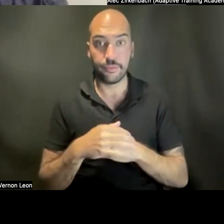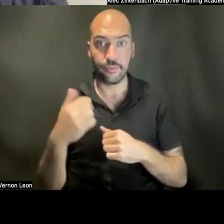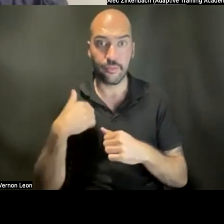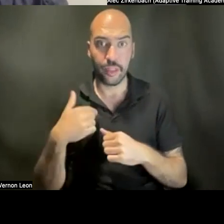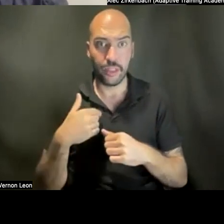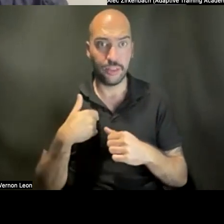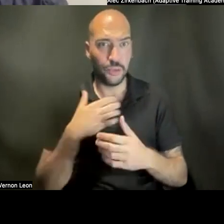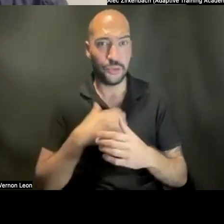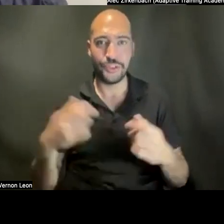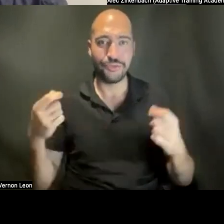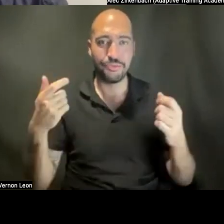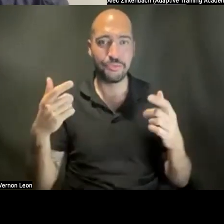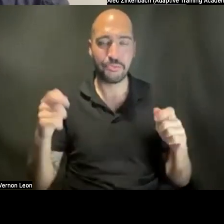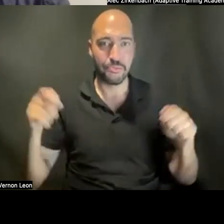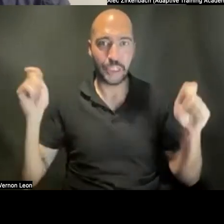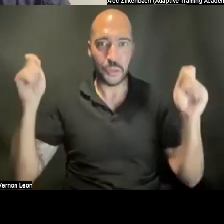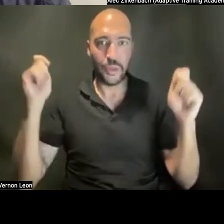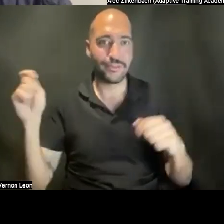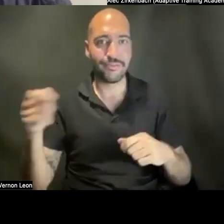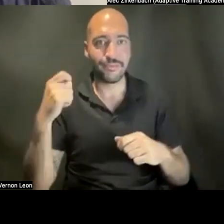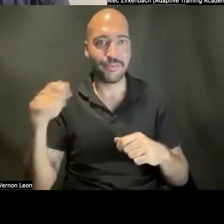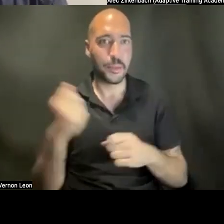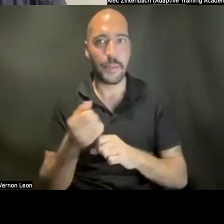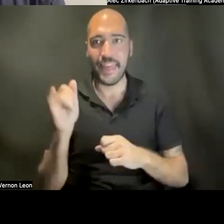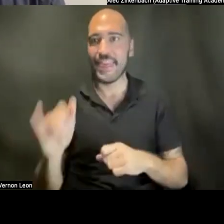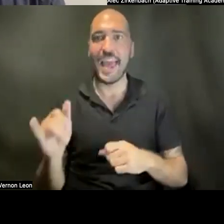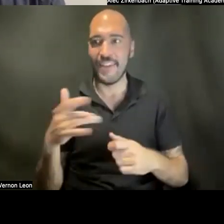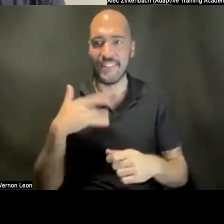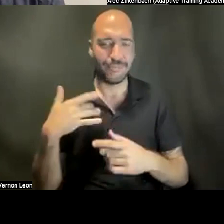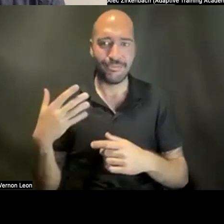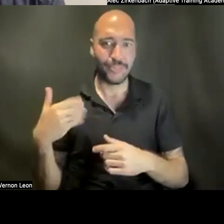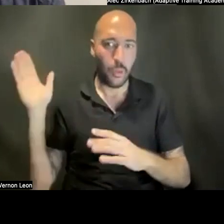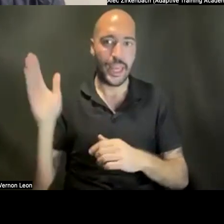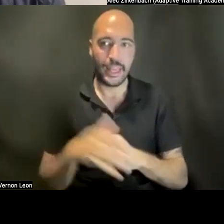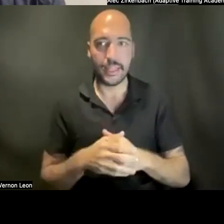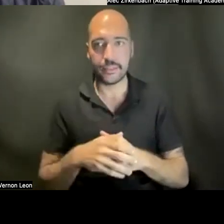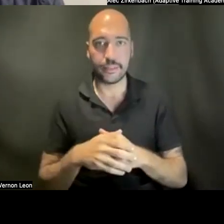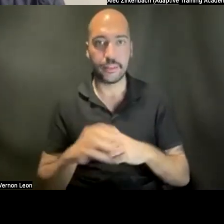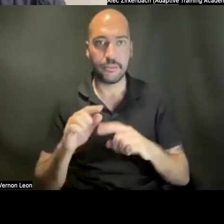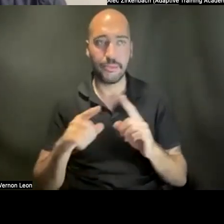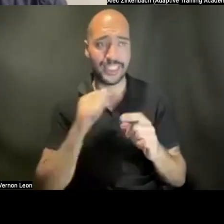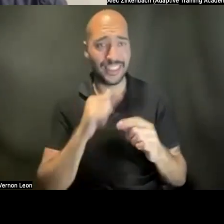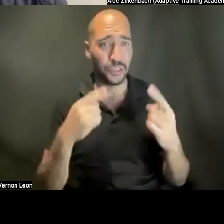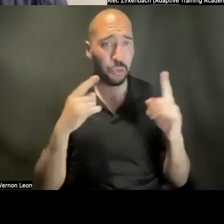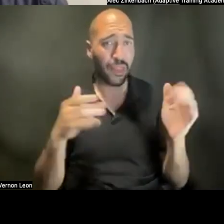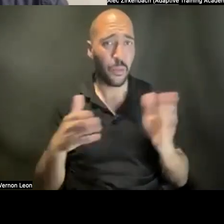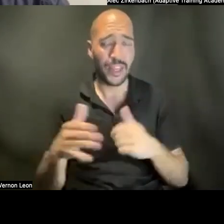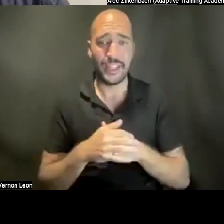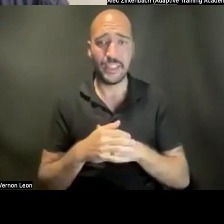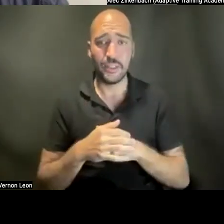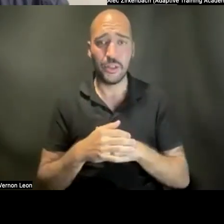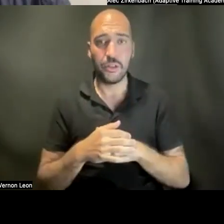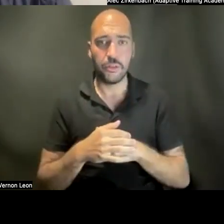was like a magic wand that all of us could wave and just make that go away. But it doesn't work that way. And so